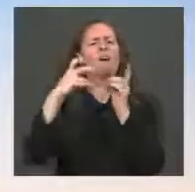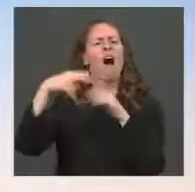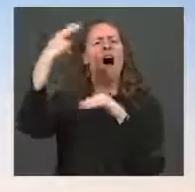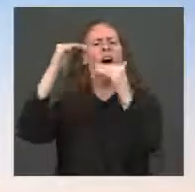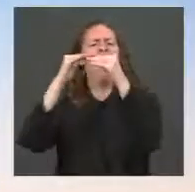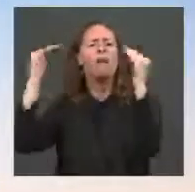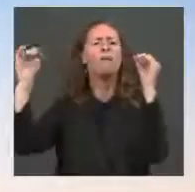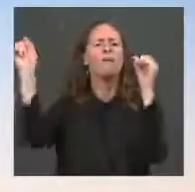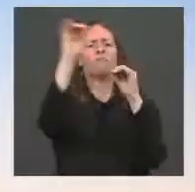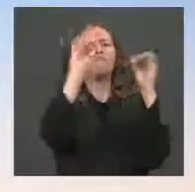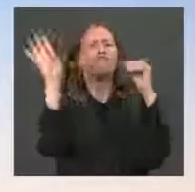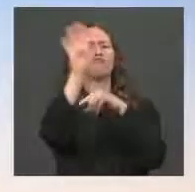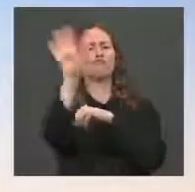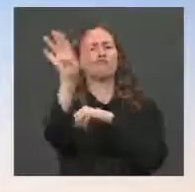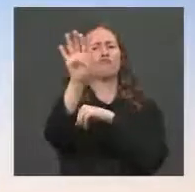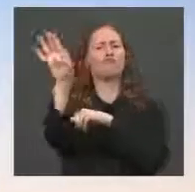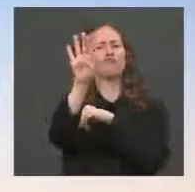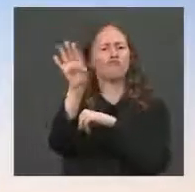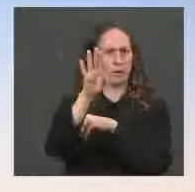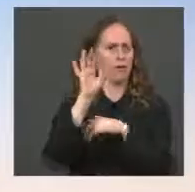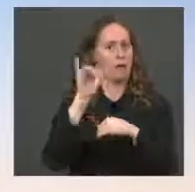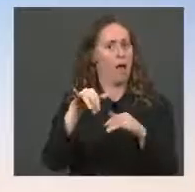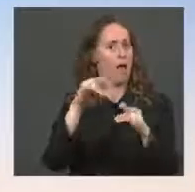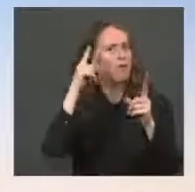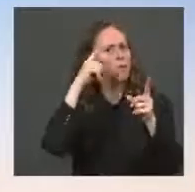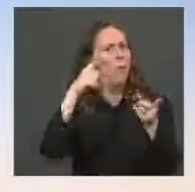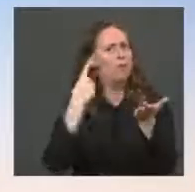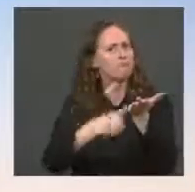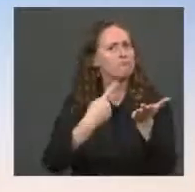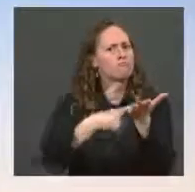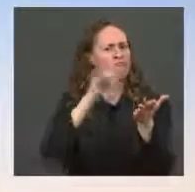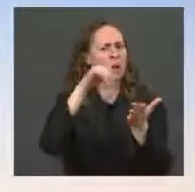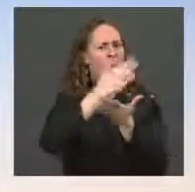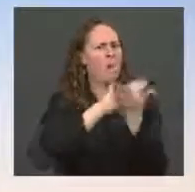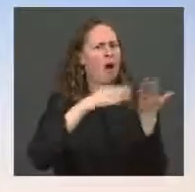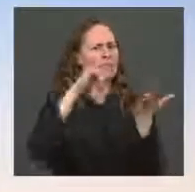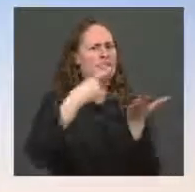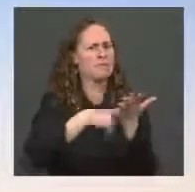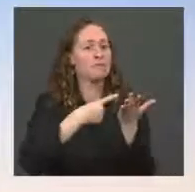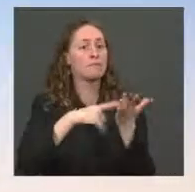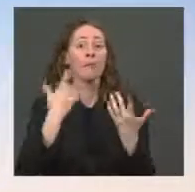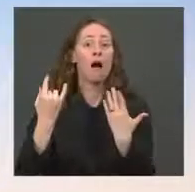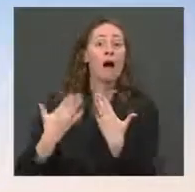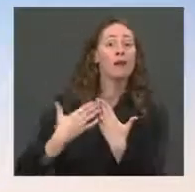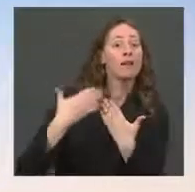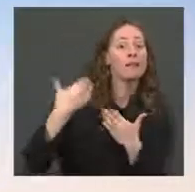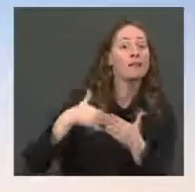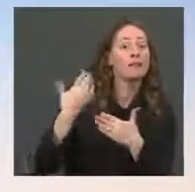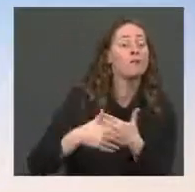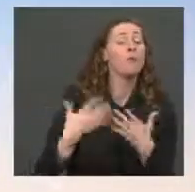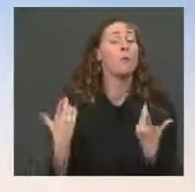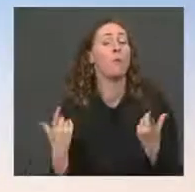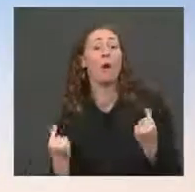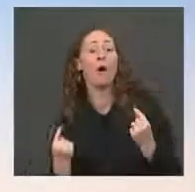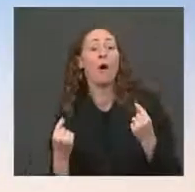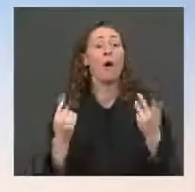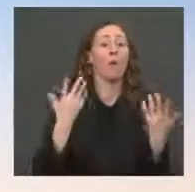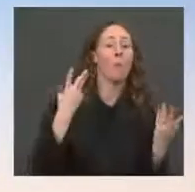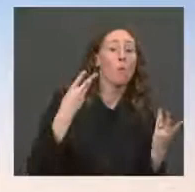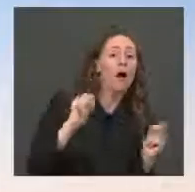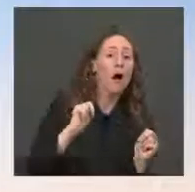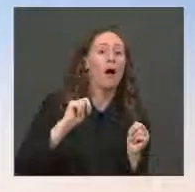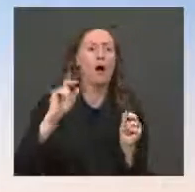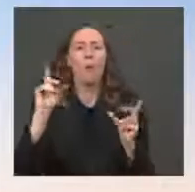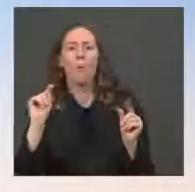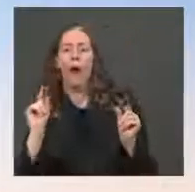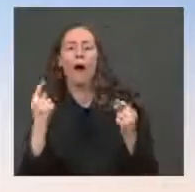the presidents. And that was certainly a part of the discussion. But in terms of what's next or what format or what that looks like, any reports that suggest there